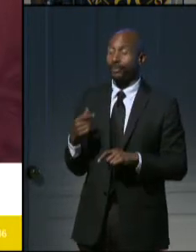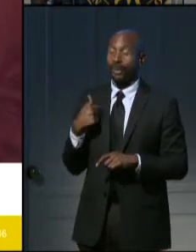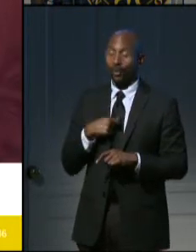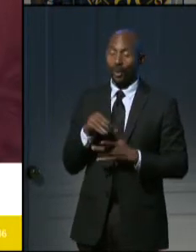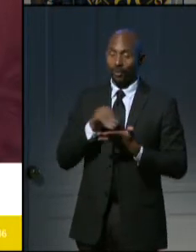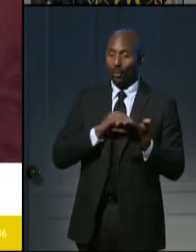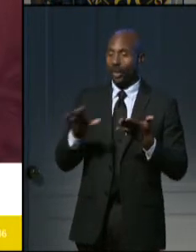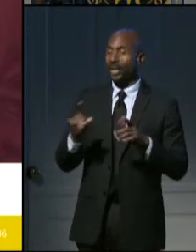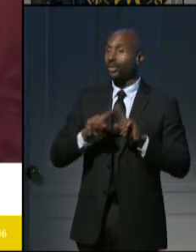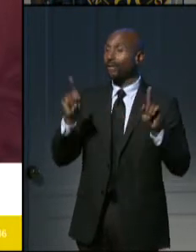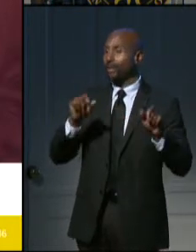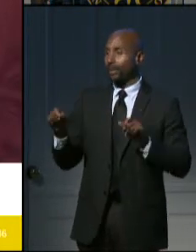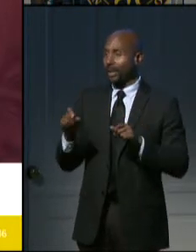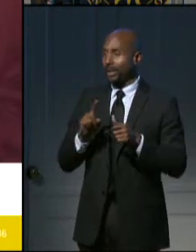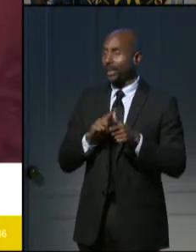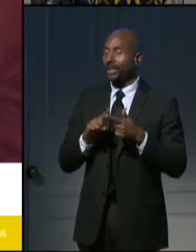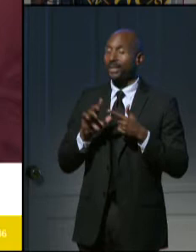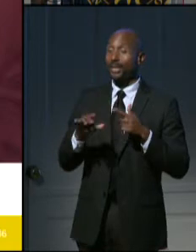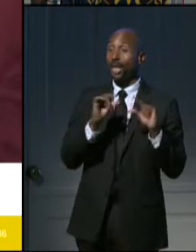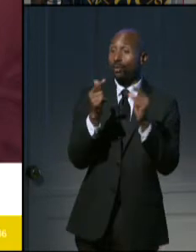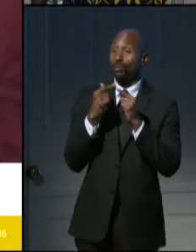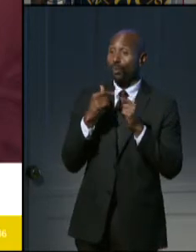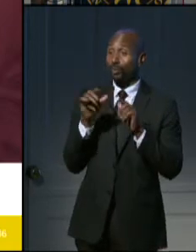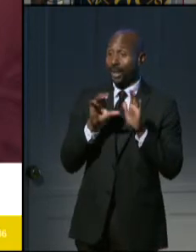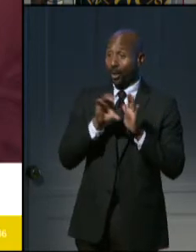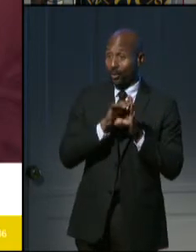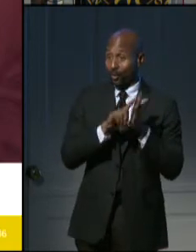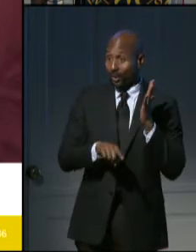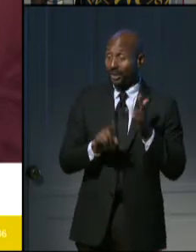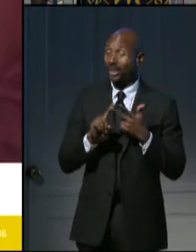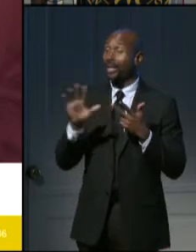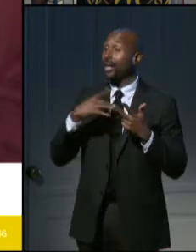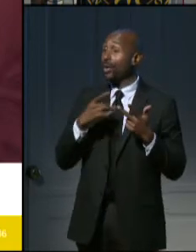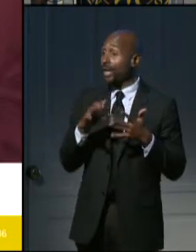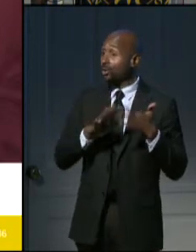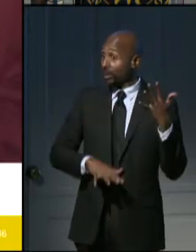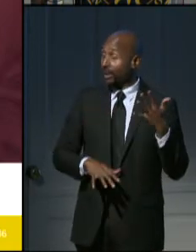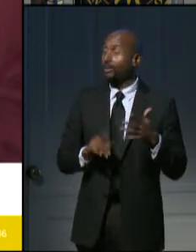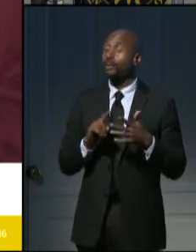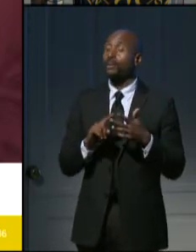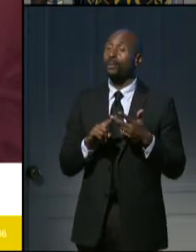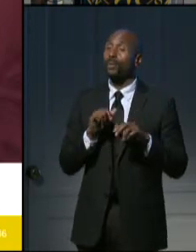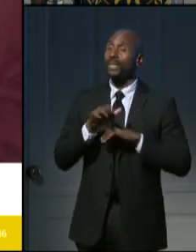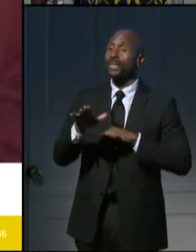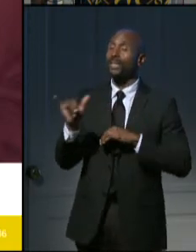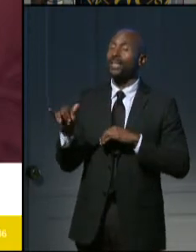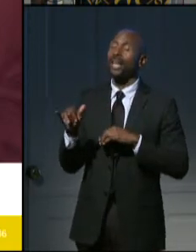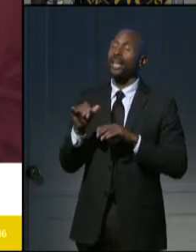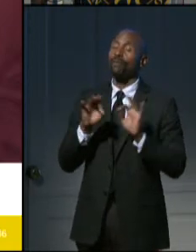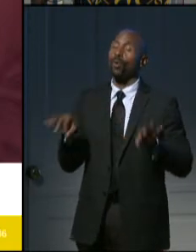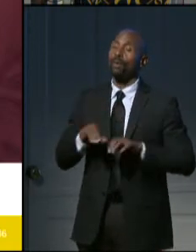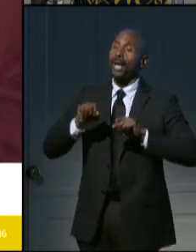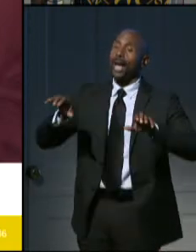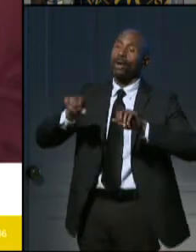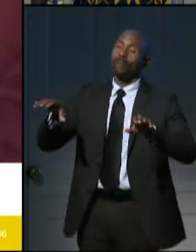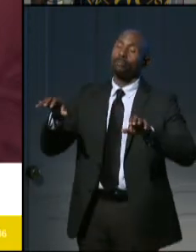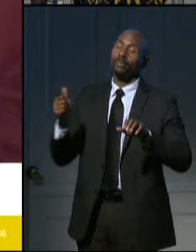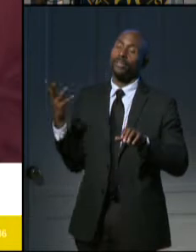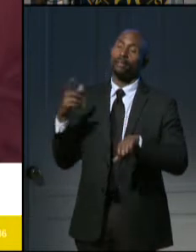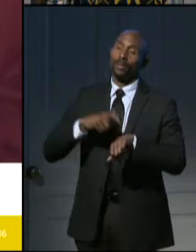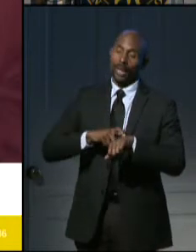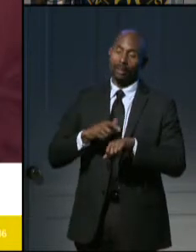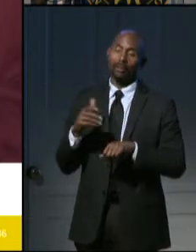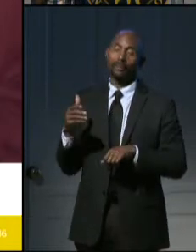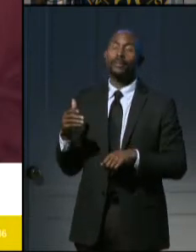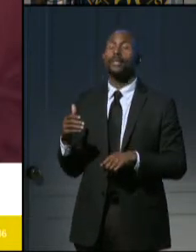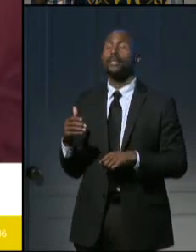different abilities, their group characteristics, their interests. We send that sign-up form a couple times a year. We invite people in. We know kind